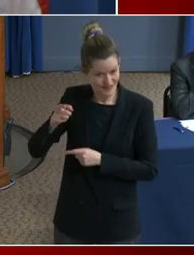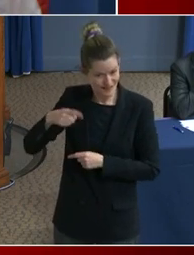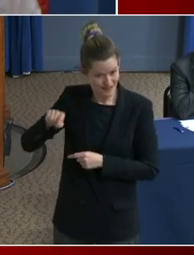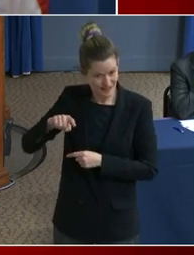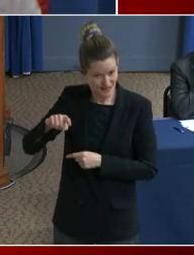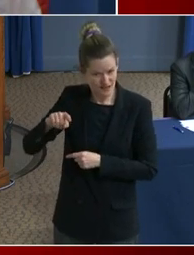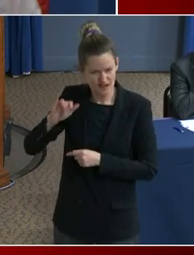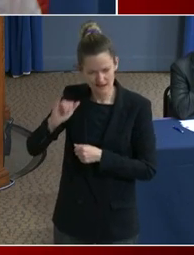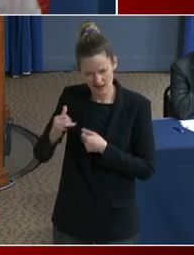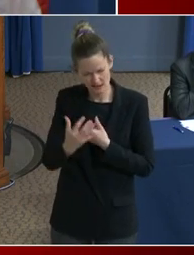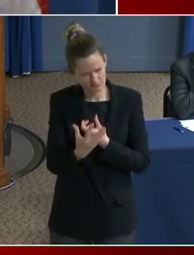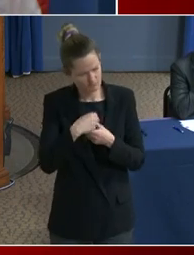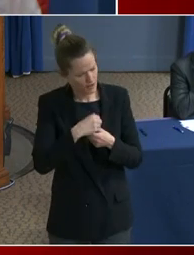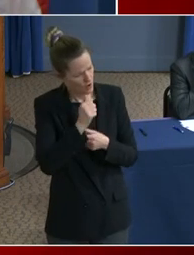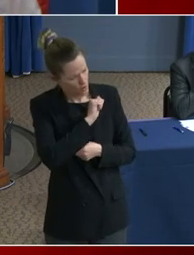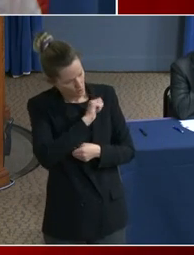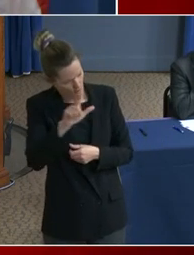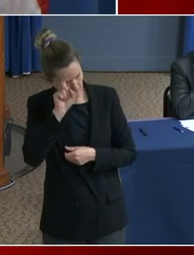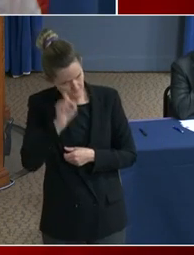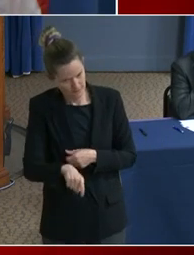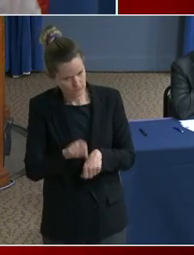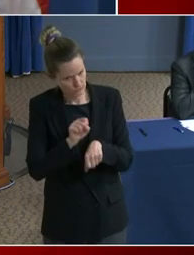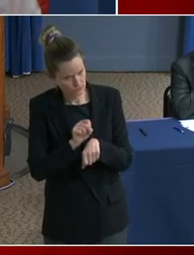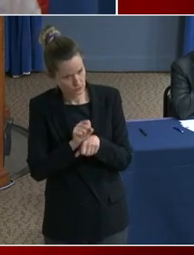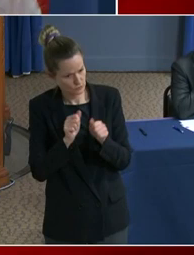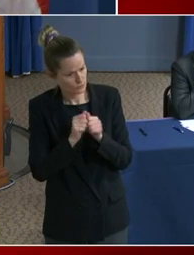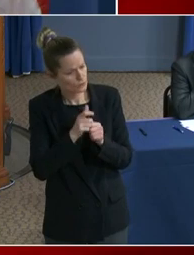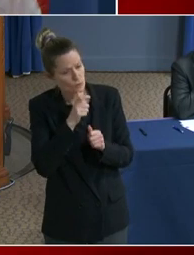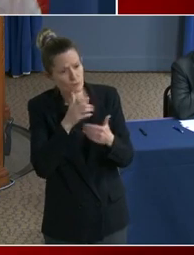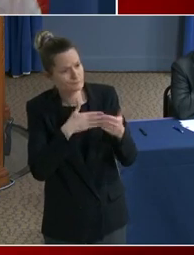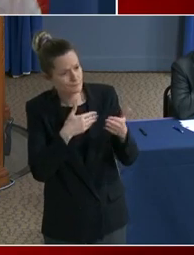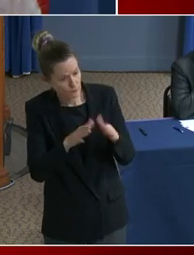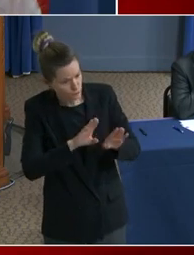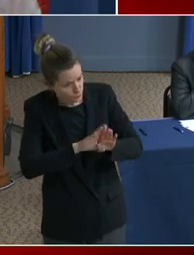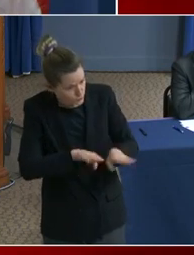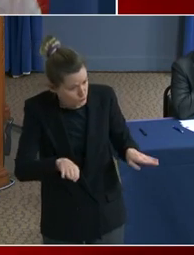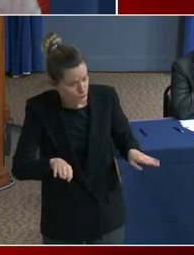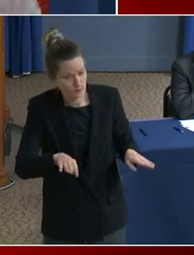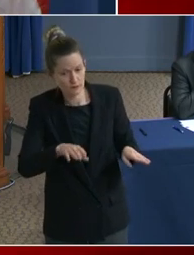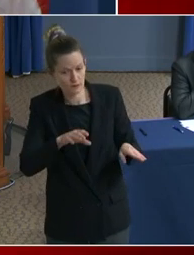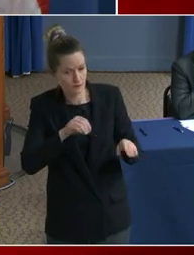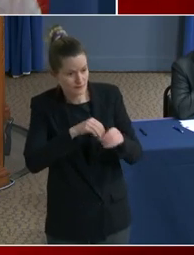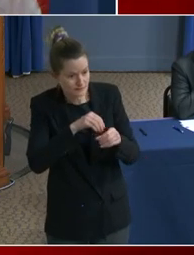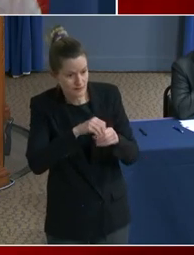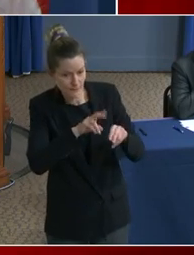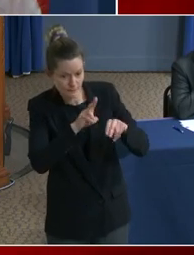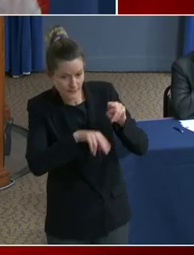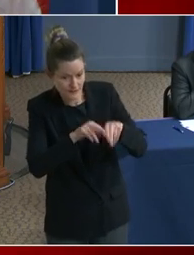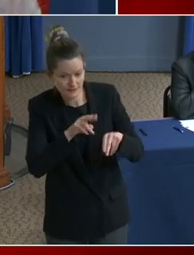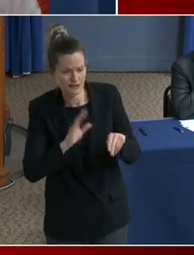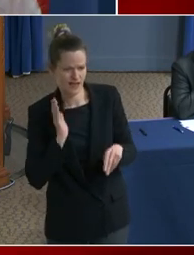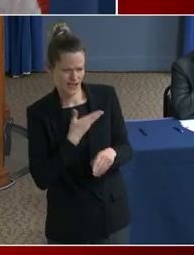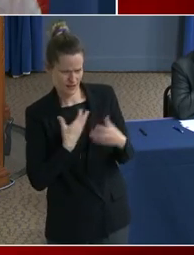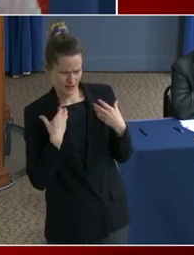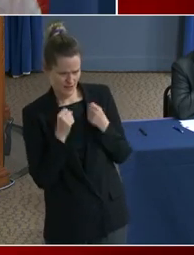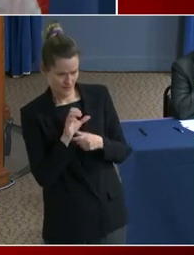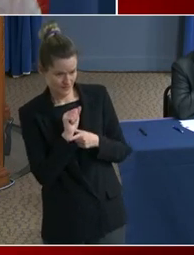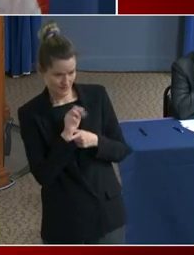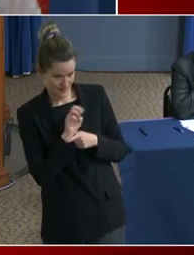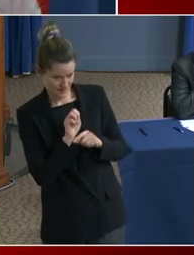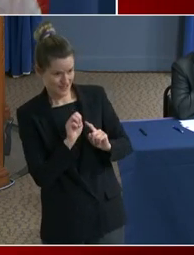include everyone working with our children in our schools and child care facilities, and our healthcare providers,